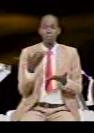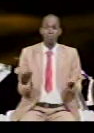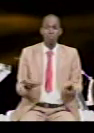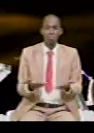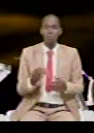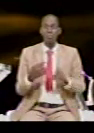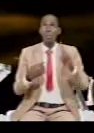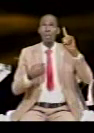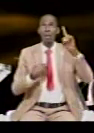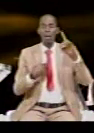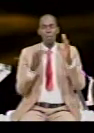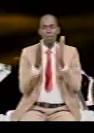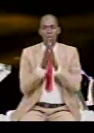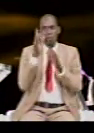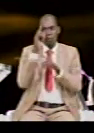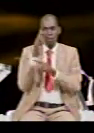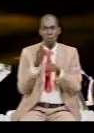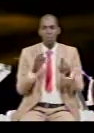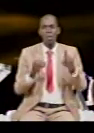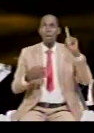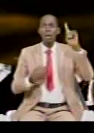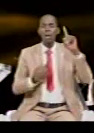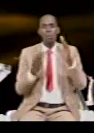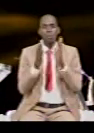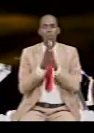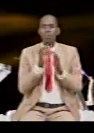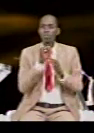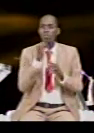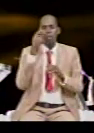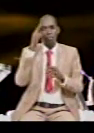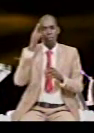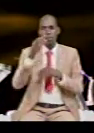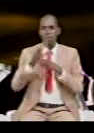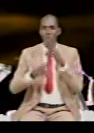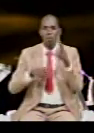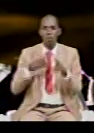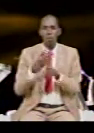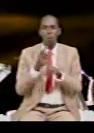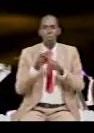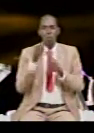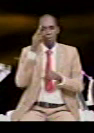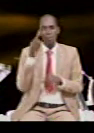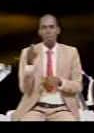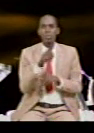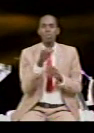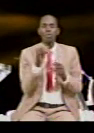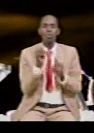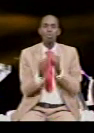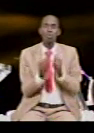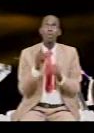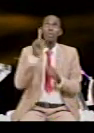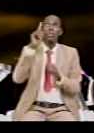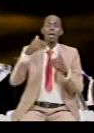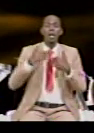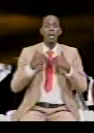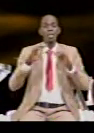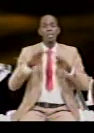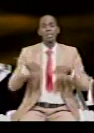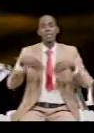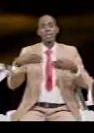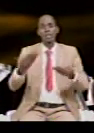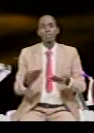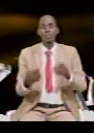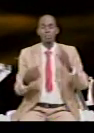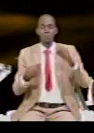pray for them. I pray not for the world, but for them which thou hast given me, and